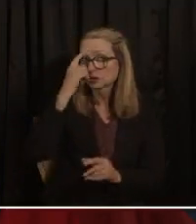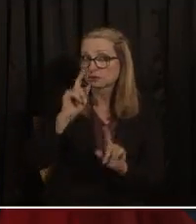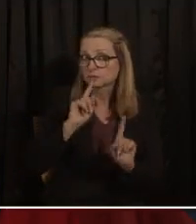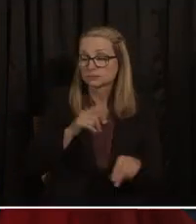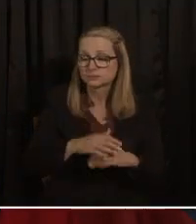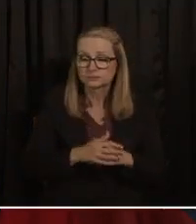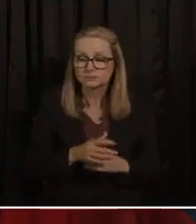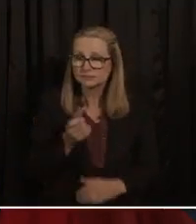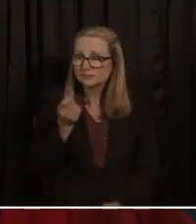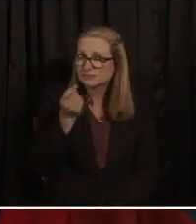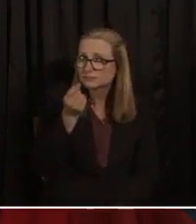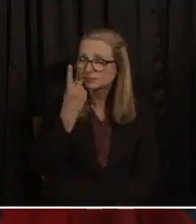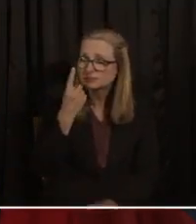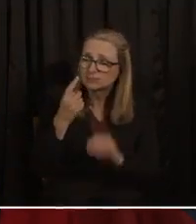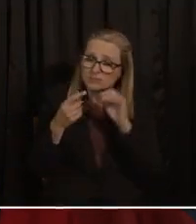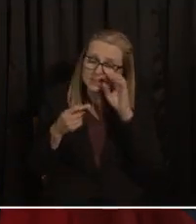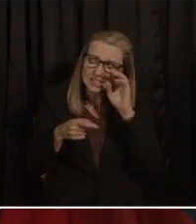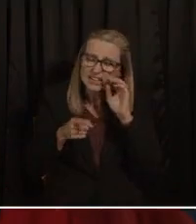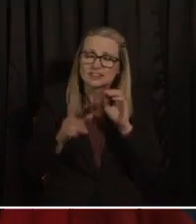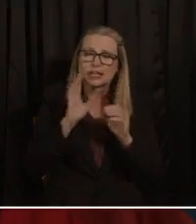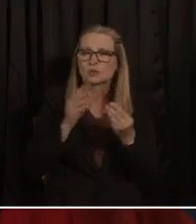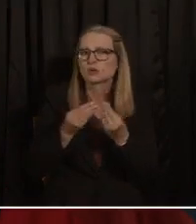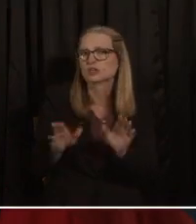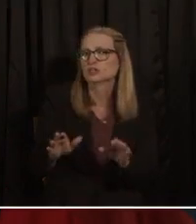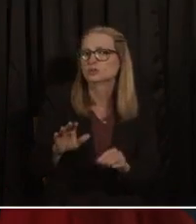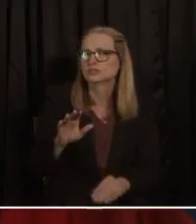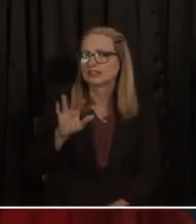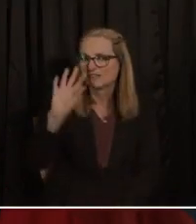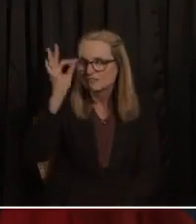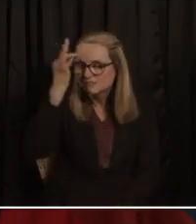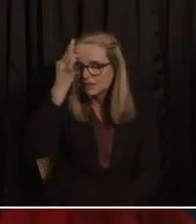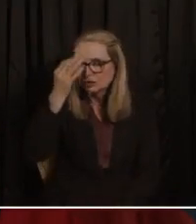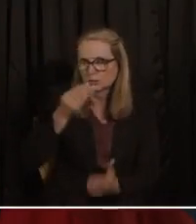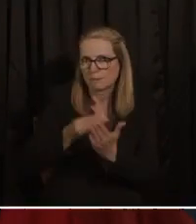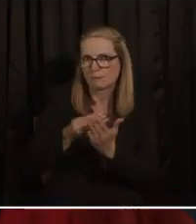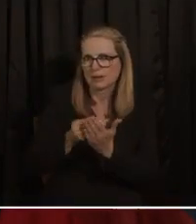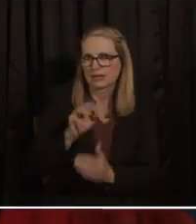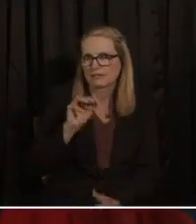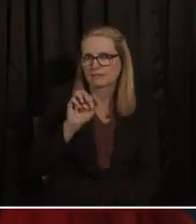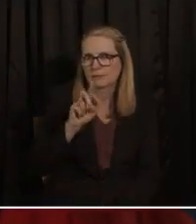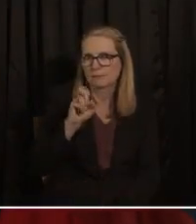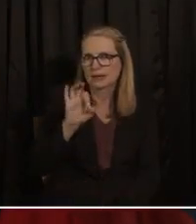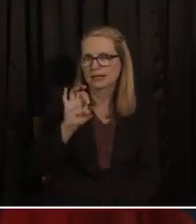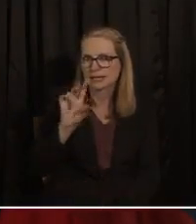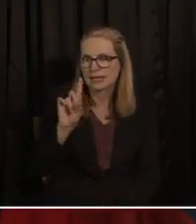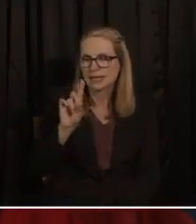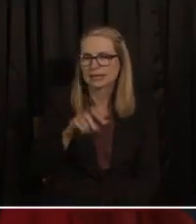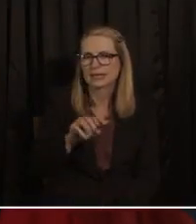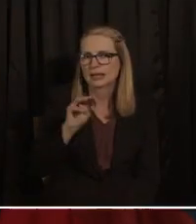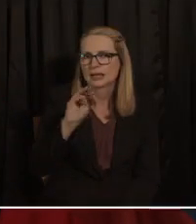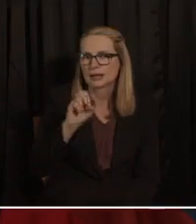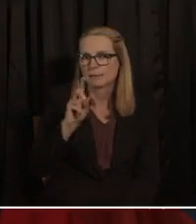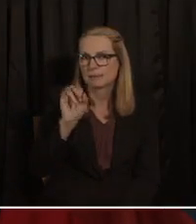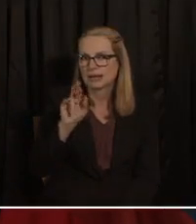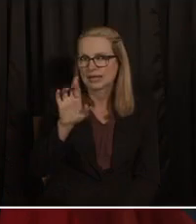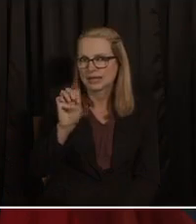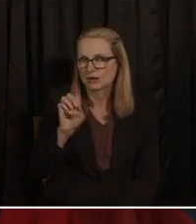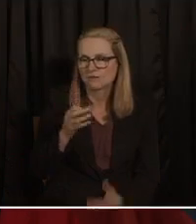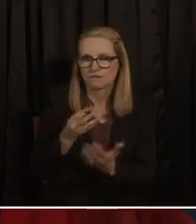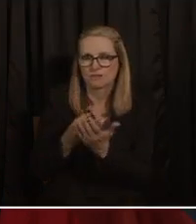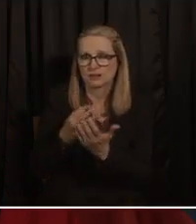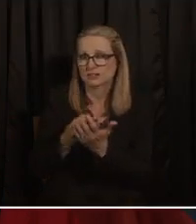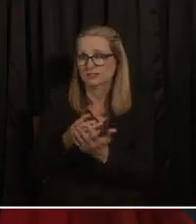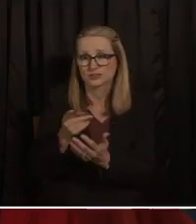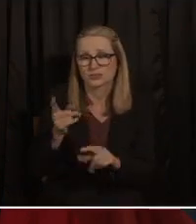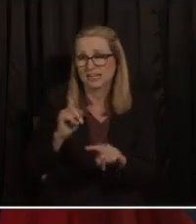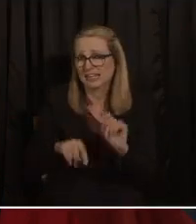lose federal Medicaid and Medicare funding, which is without which they don't have a viable business model if they don't